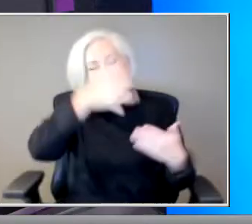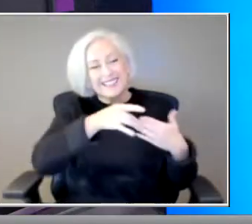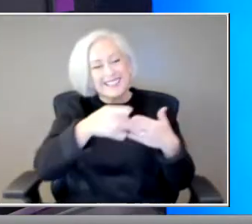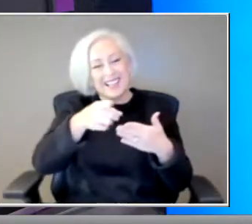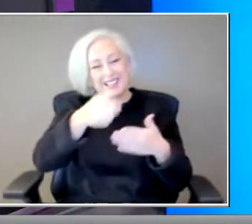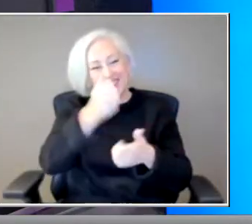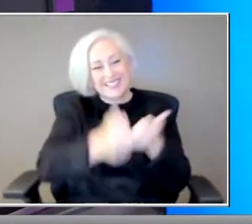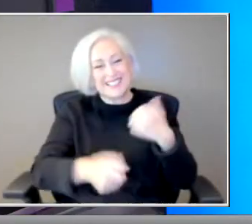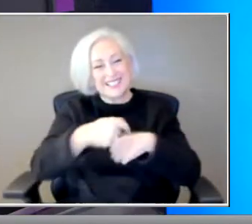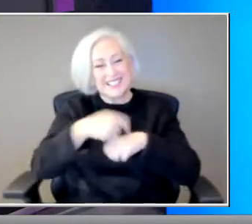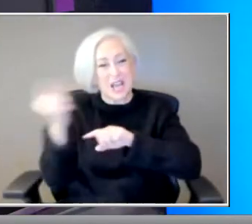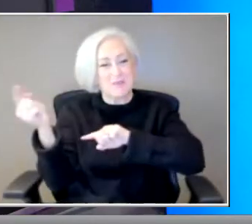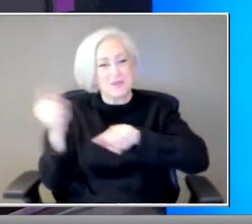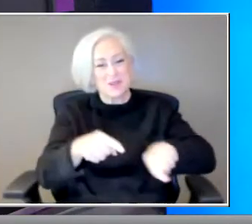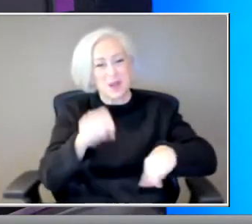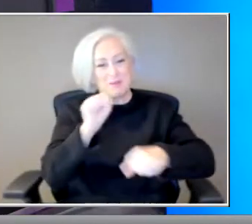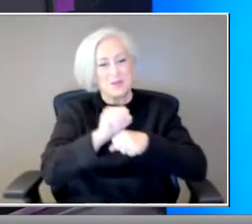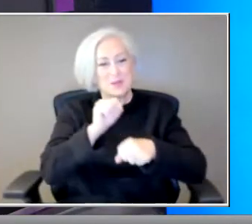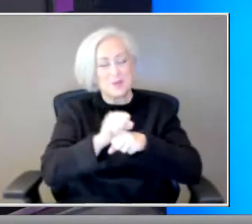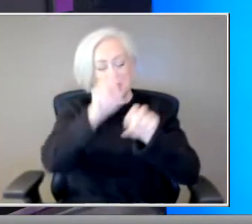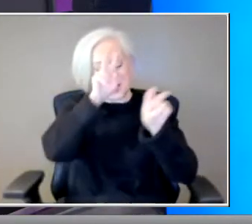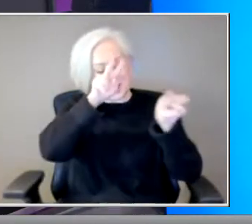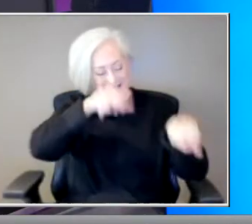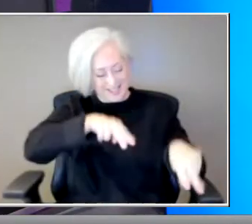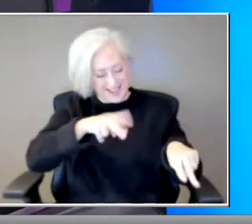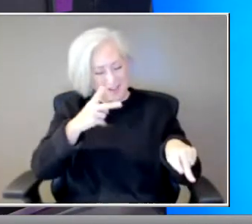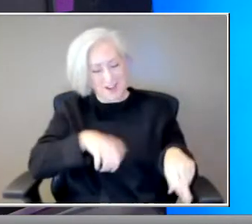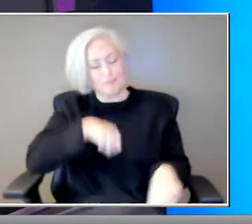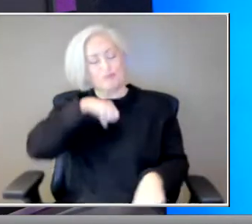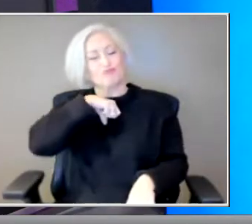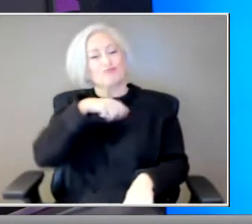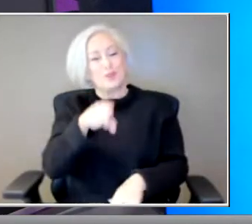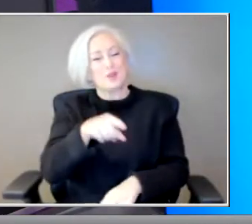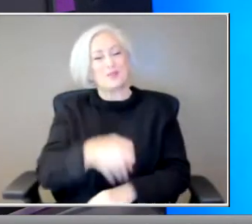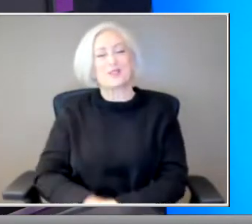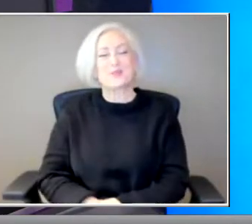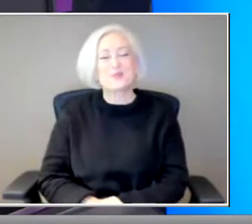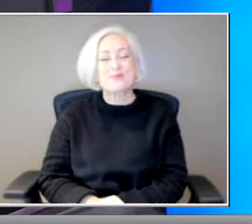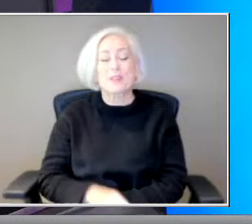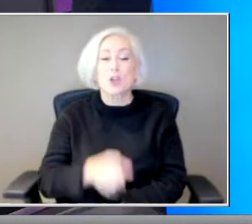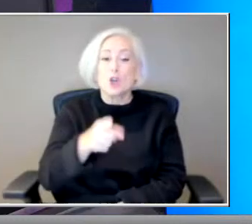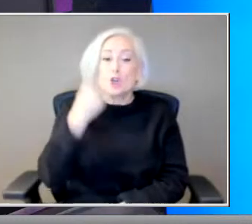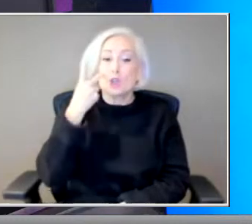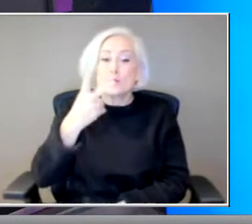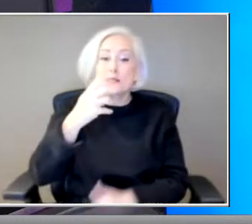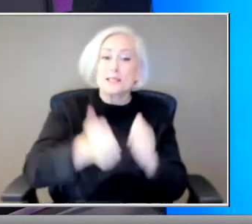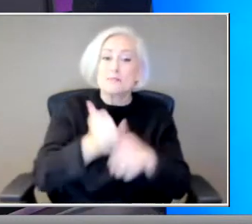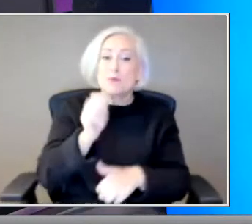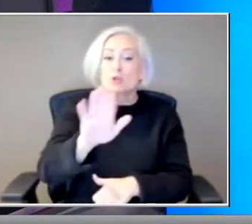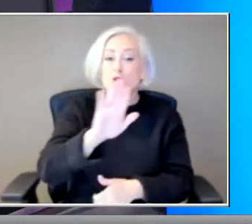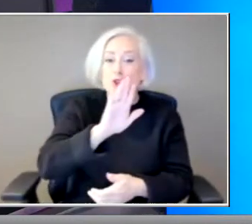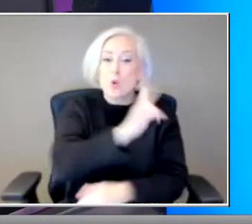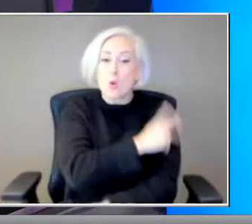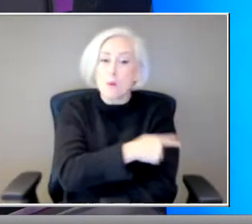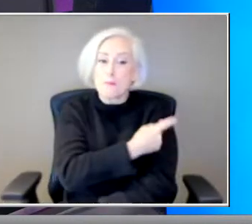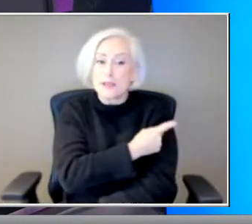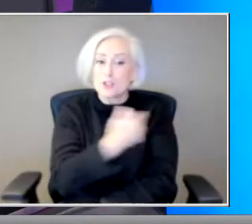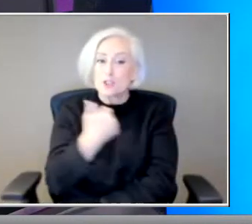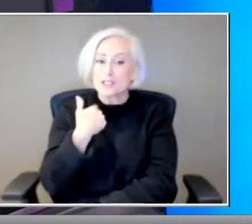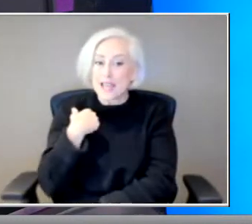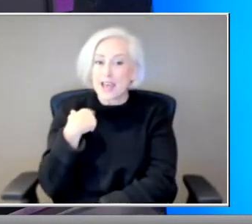looking down from above. So proud of you. Do you see most of your patients have some sort of genetic